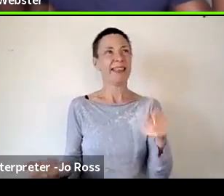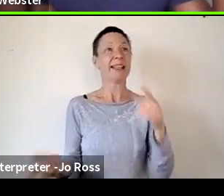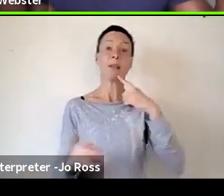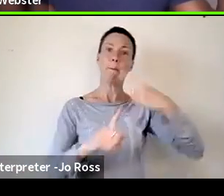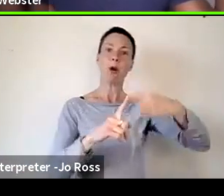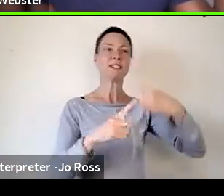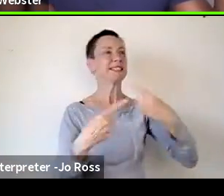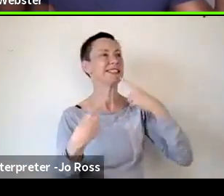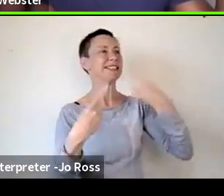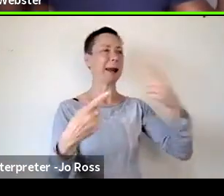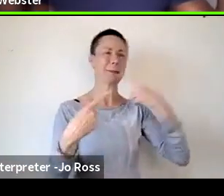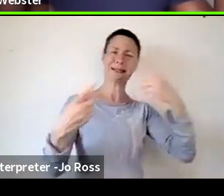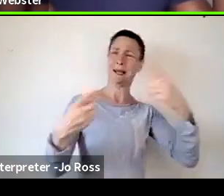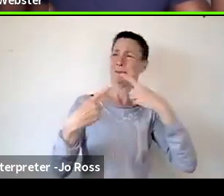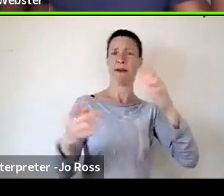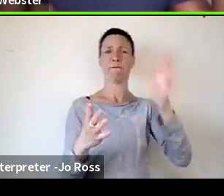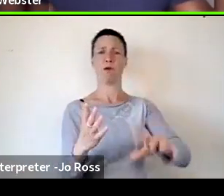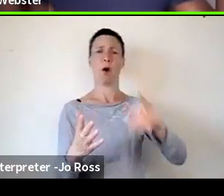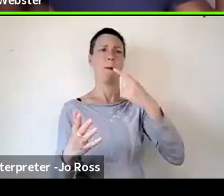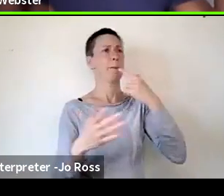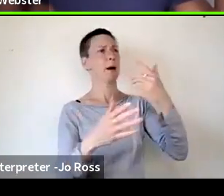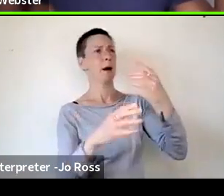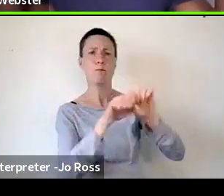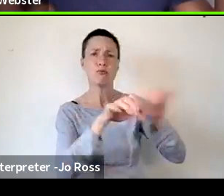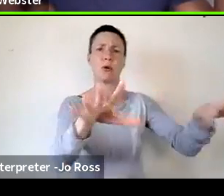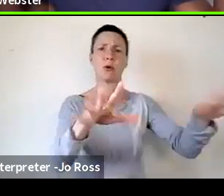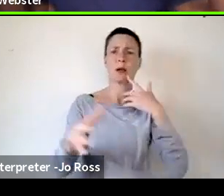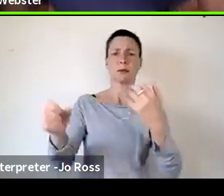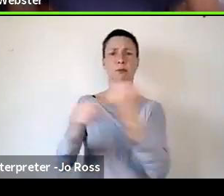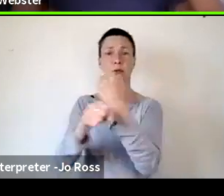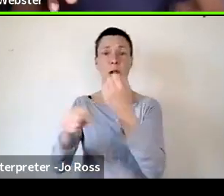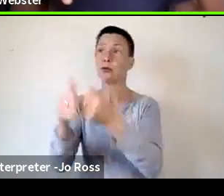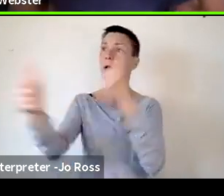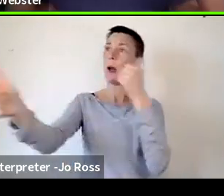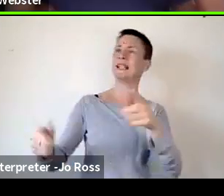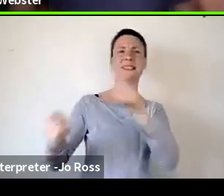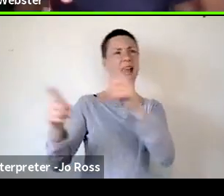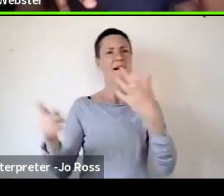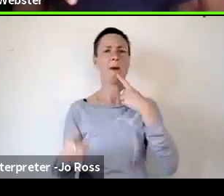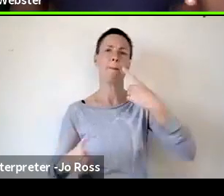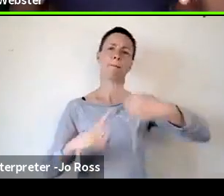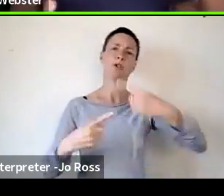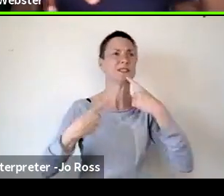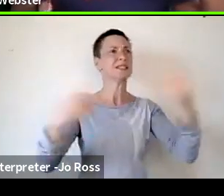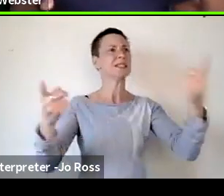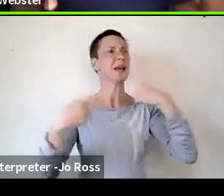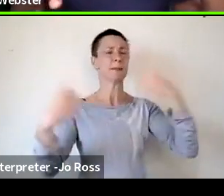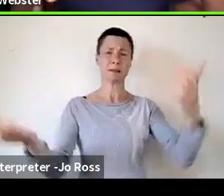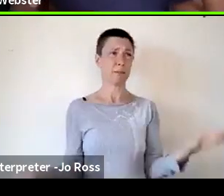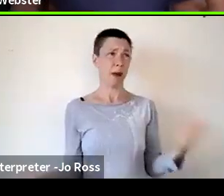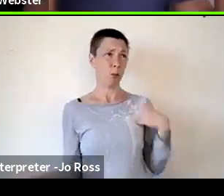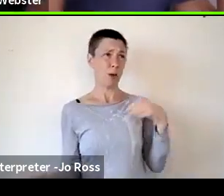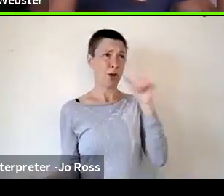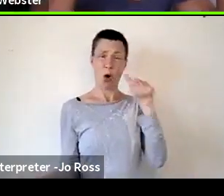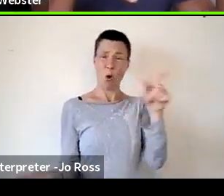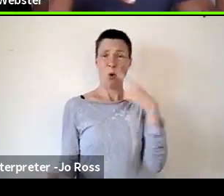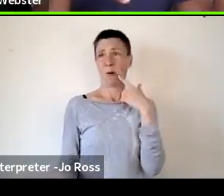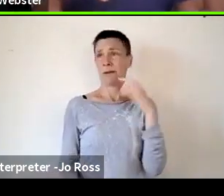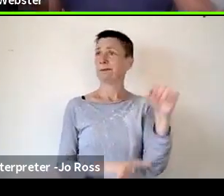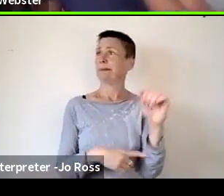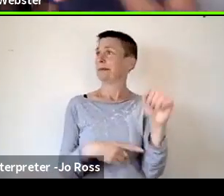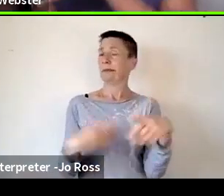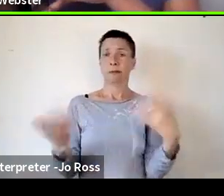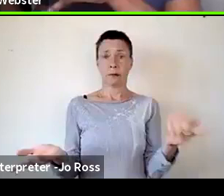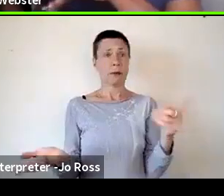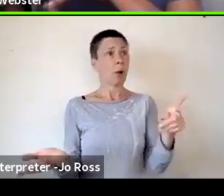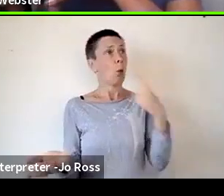positive statements of intent from broadcasters and from production companies, but I think we've all sort of been burnt enough times to know that actually